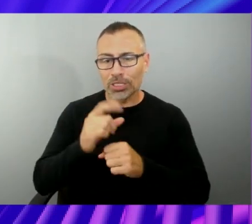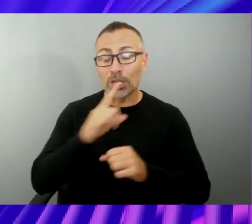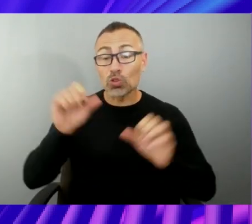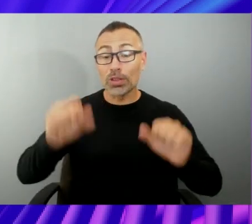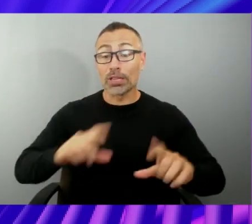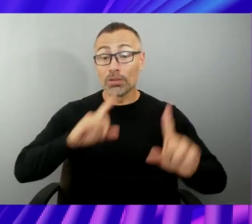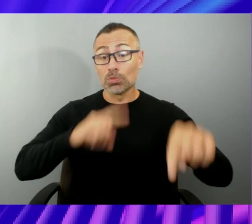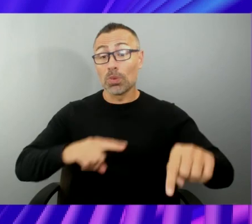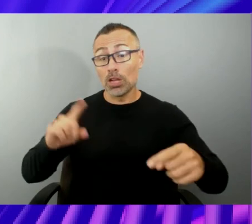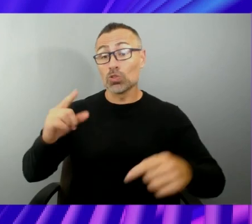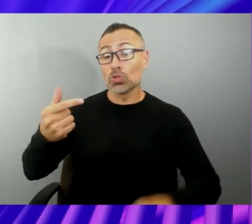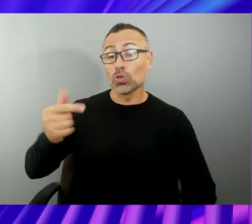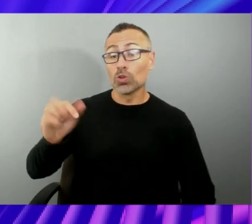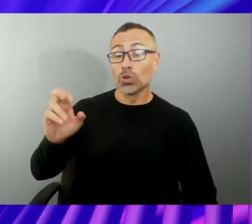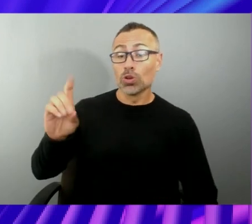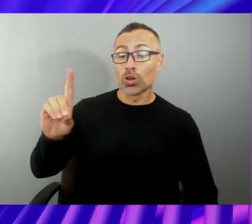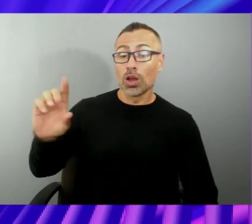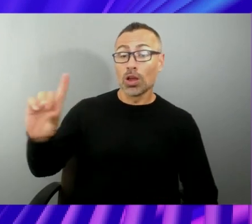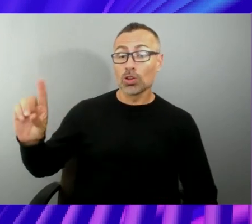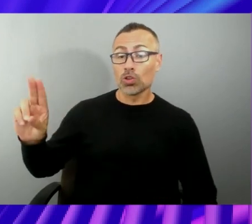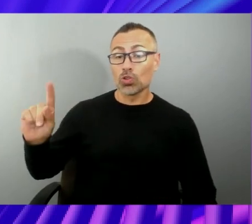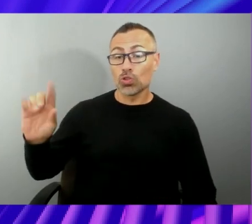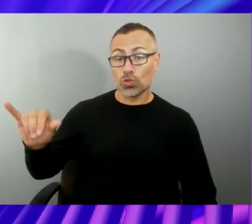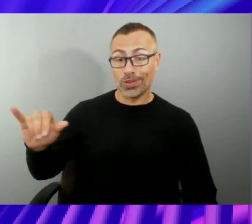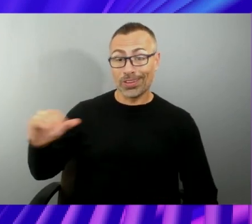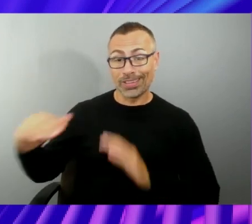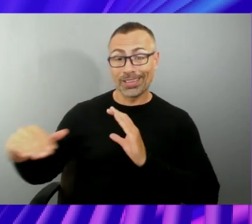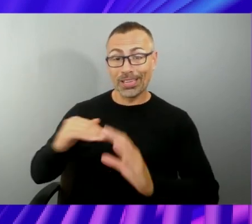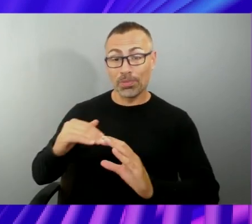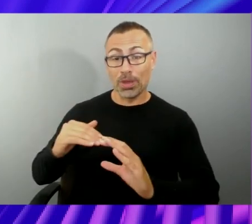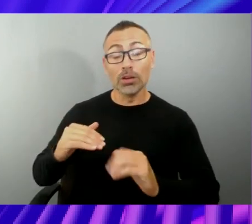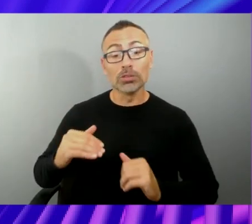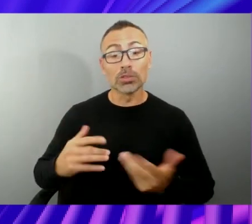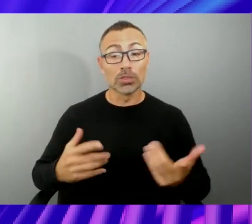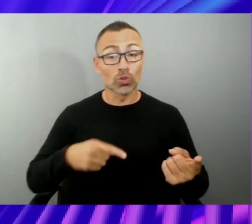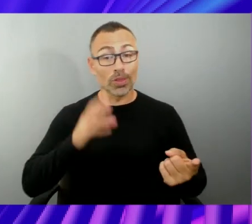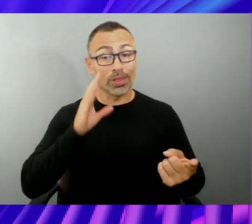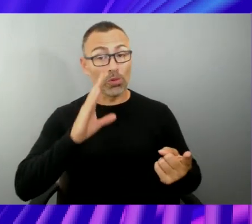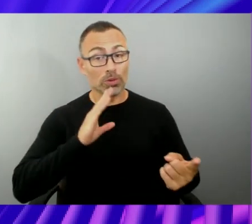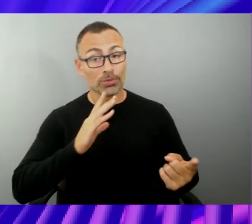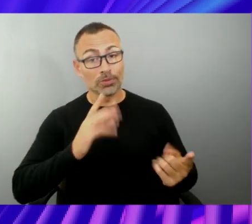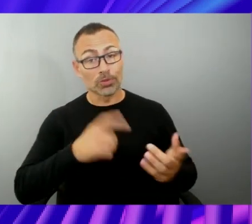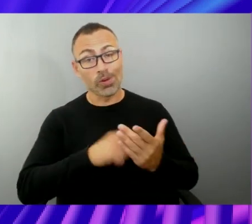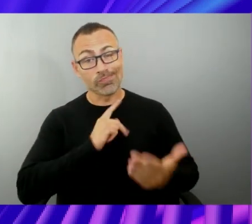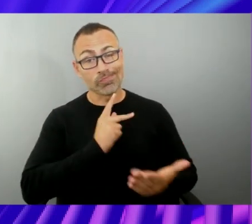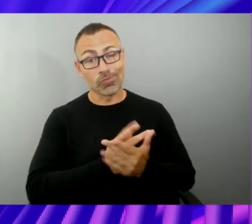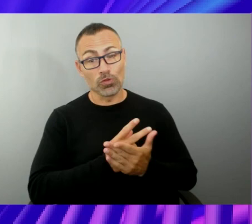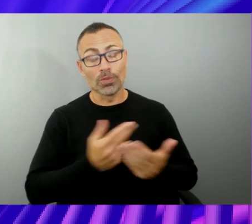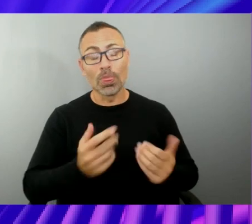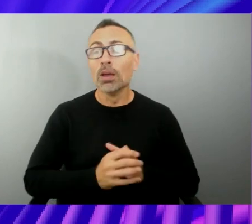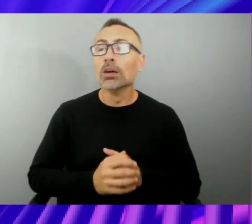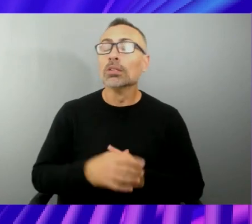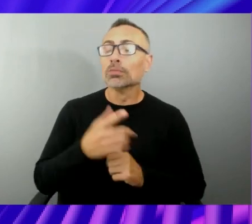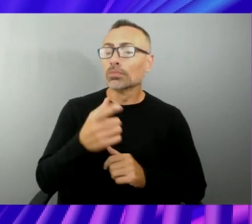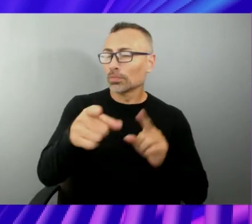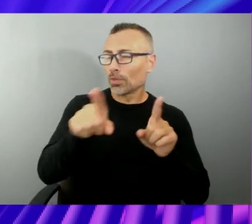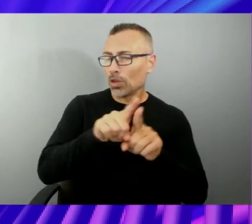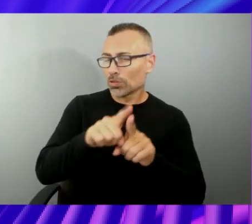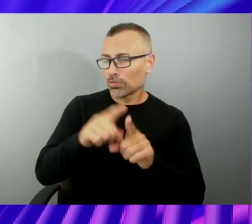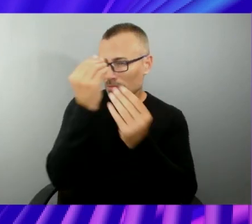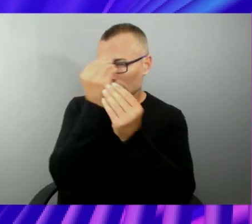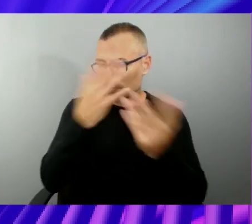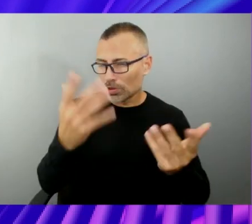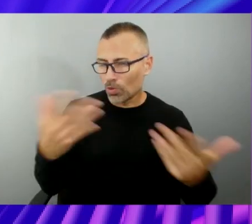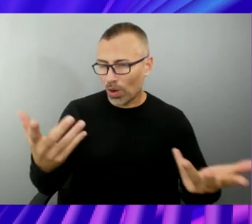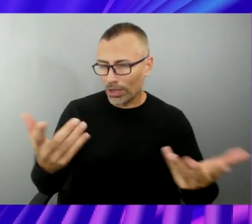Right. Preferably, that's going to a group and not to a person. So I just want to point that out. Also, I'd like to point out that